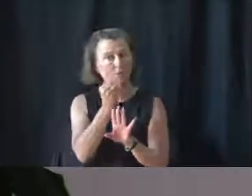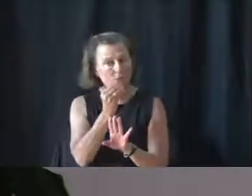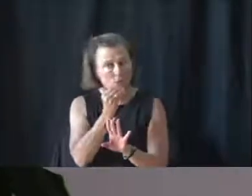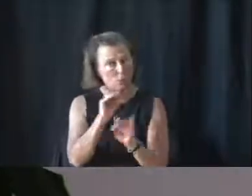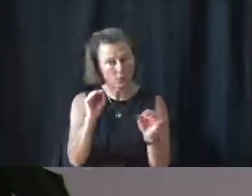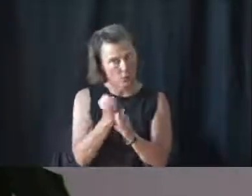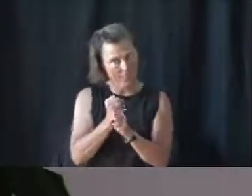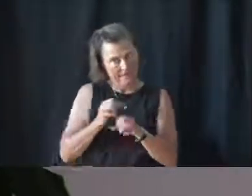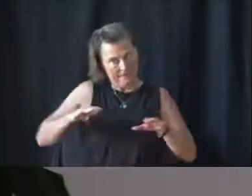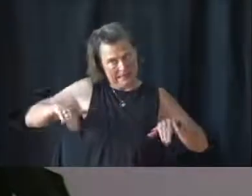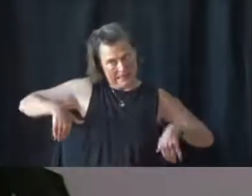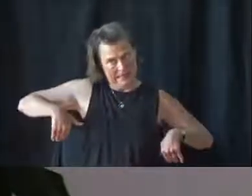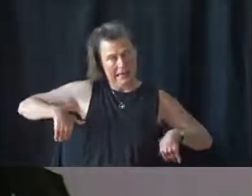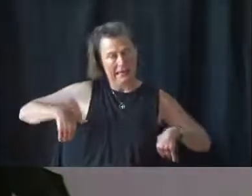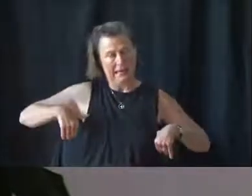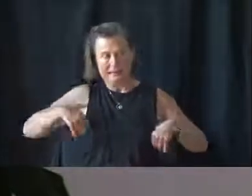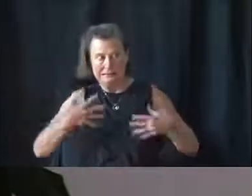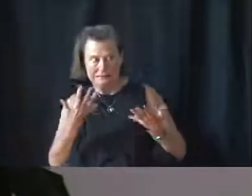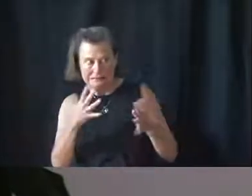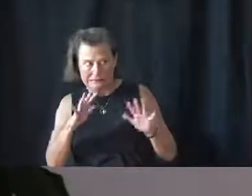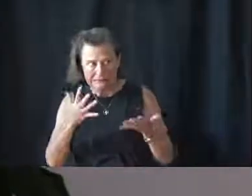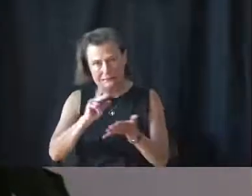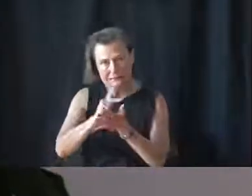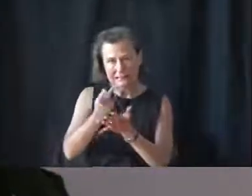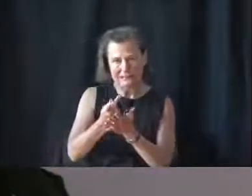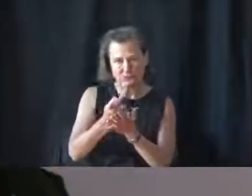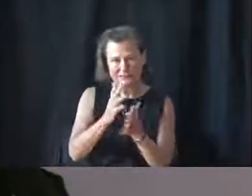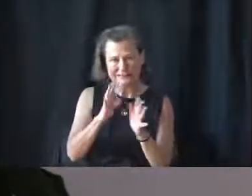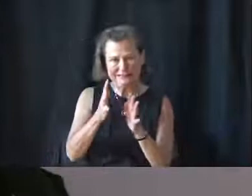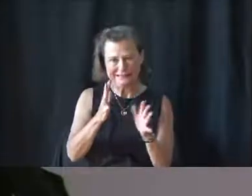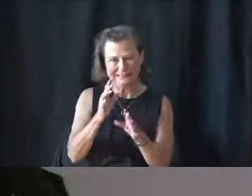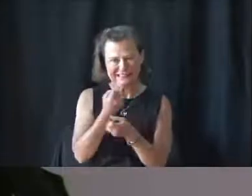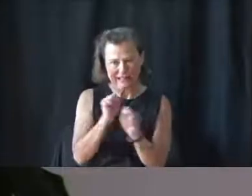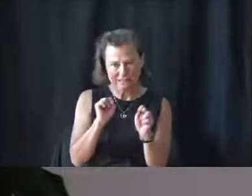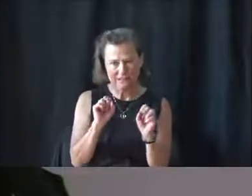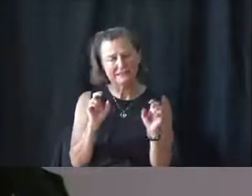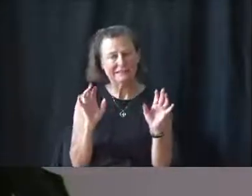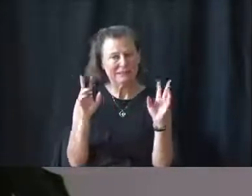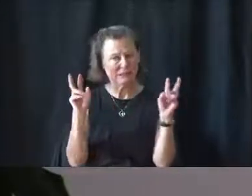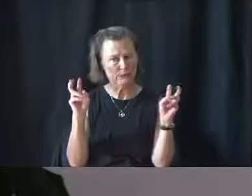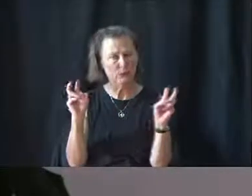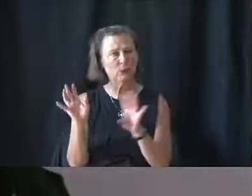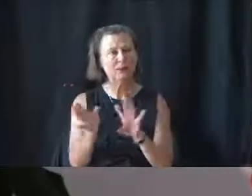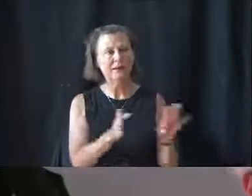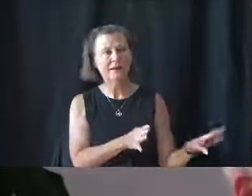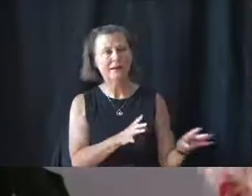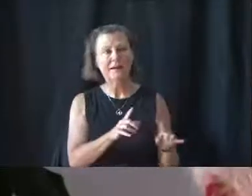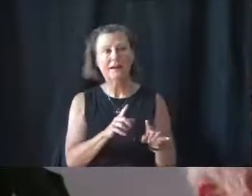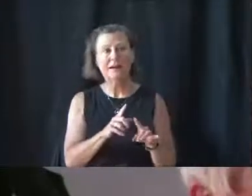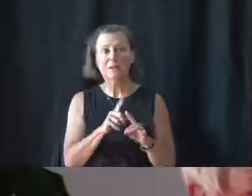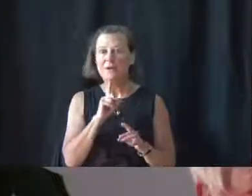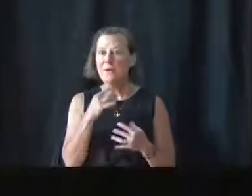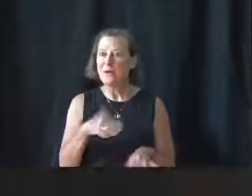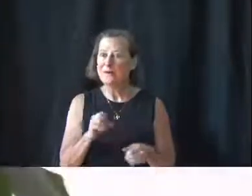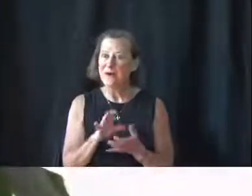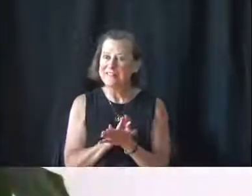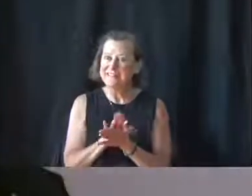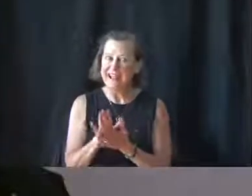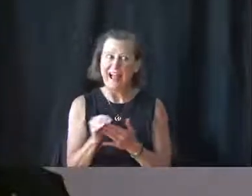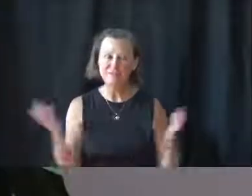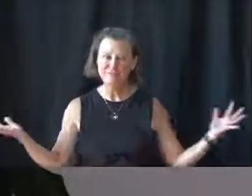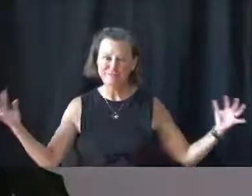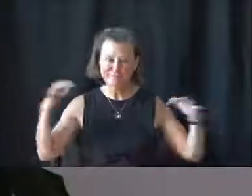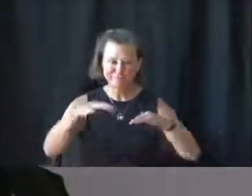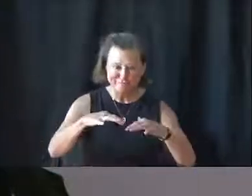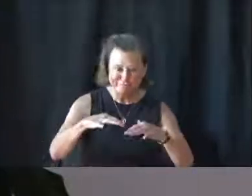just yet. I think it might be a kitchen situation, not sure. But won't it be nice to join together